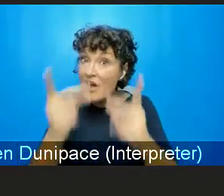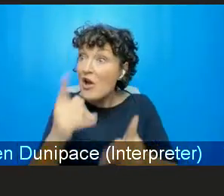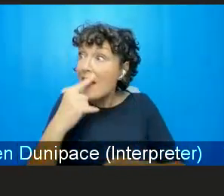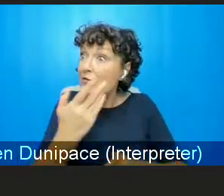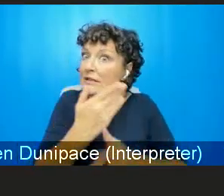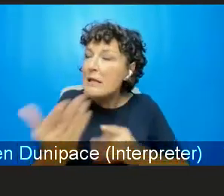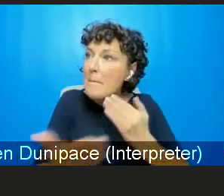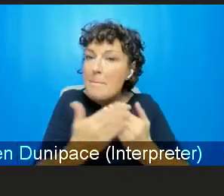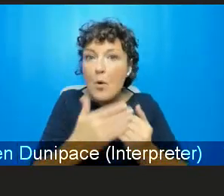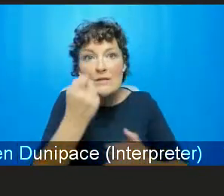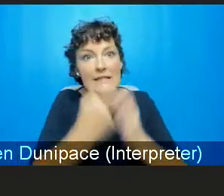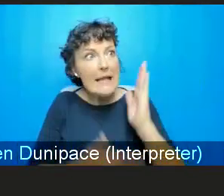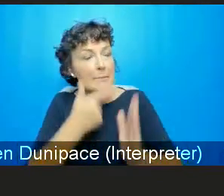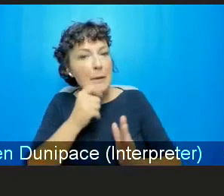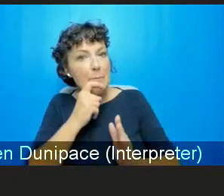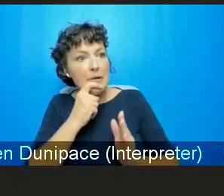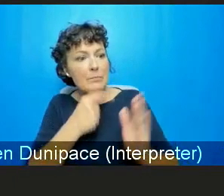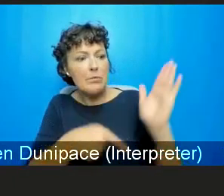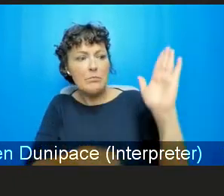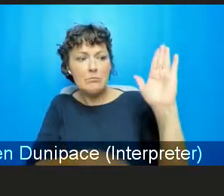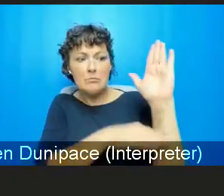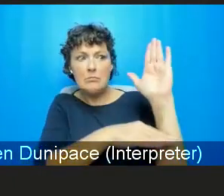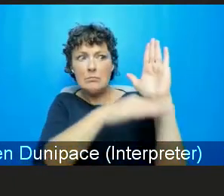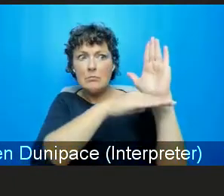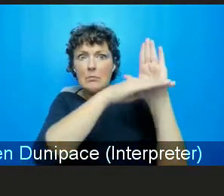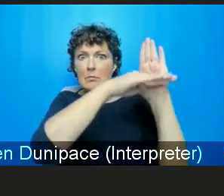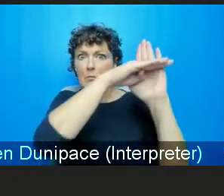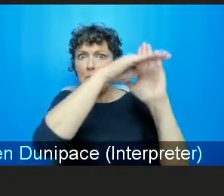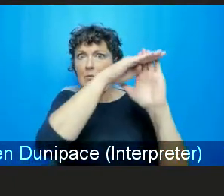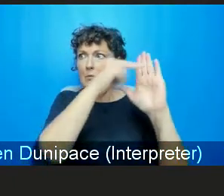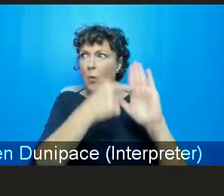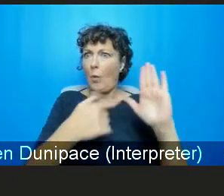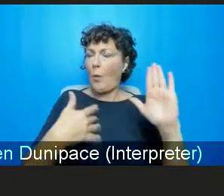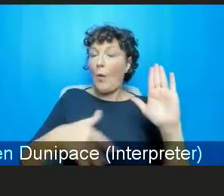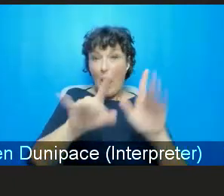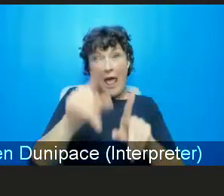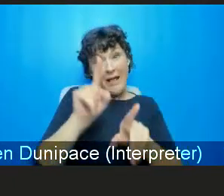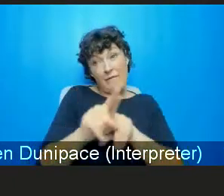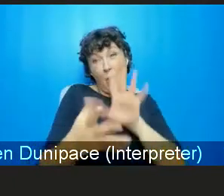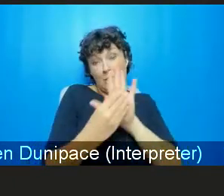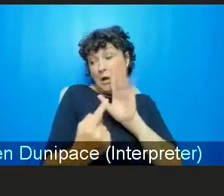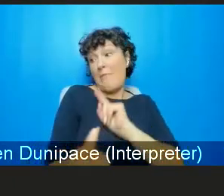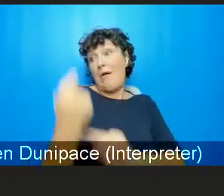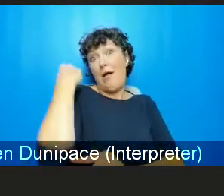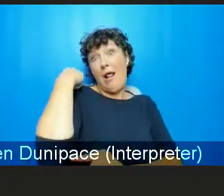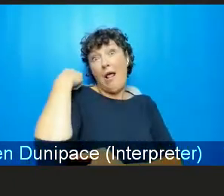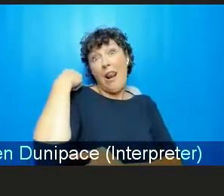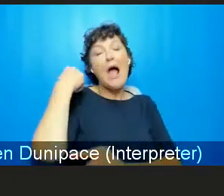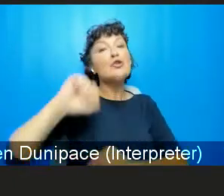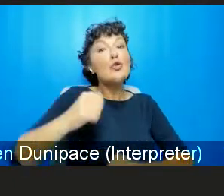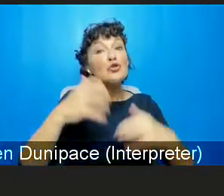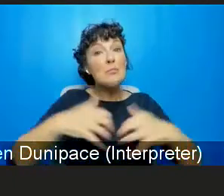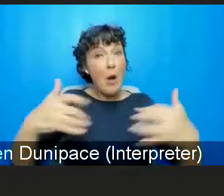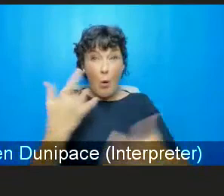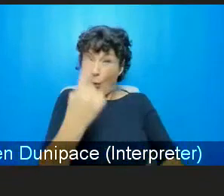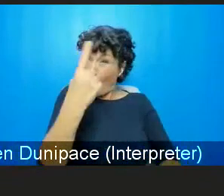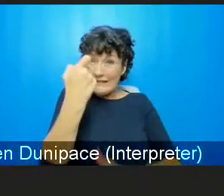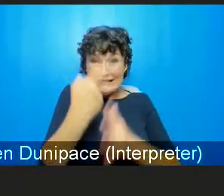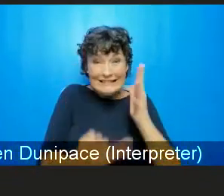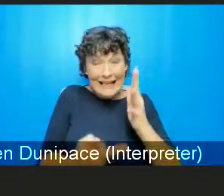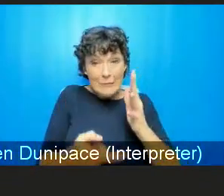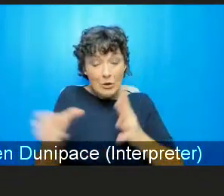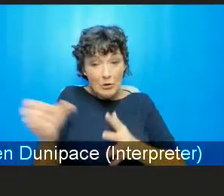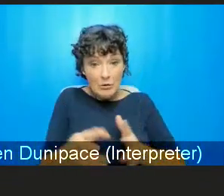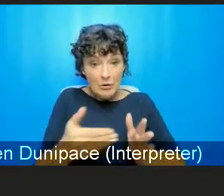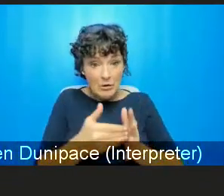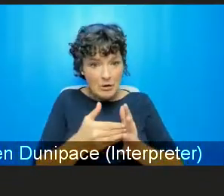know, and I think that's improving as well. Like the last Scottish Parliament only had one disabled parliamentarian, and now this one's, I'm not